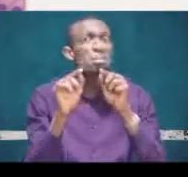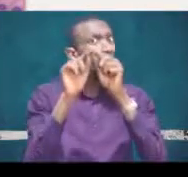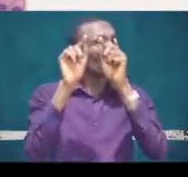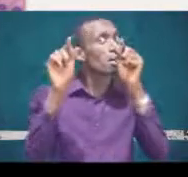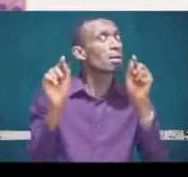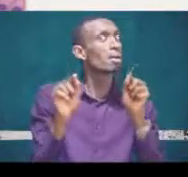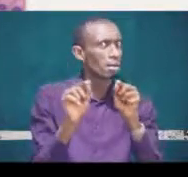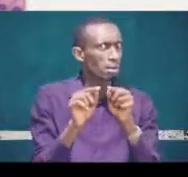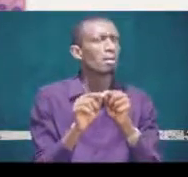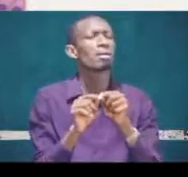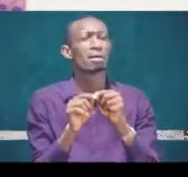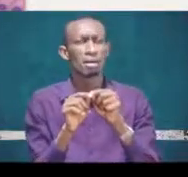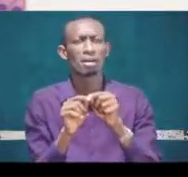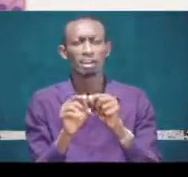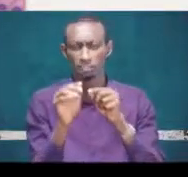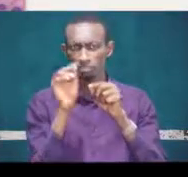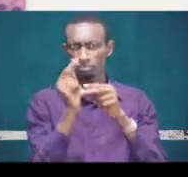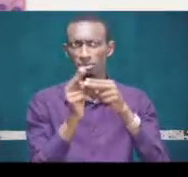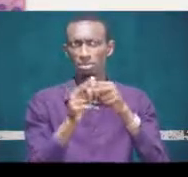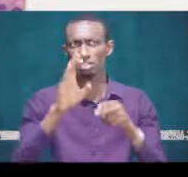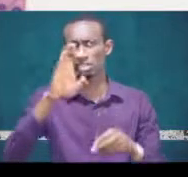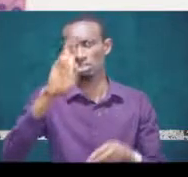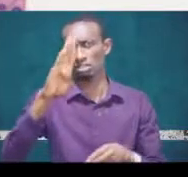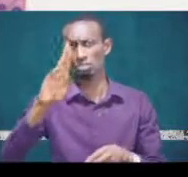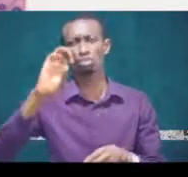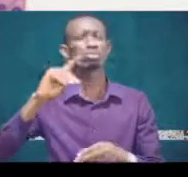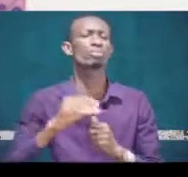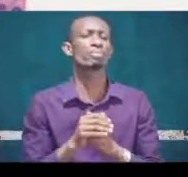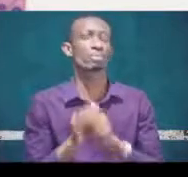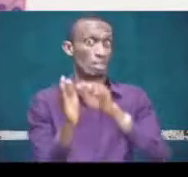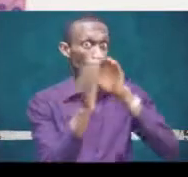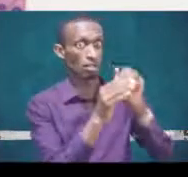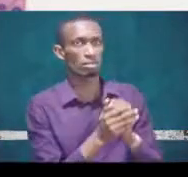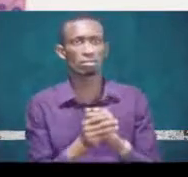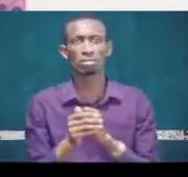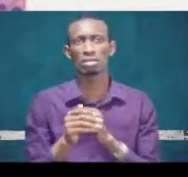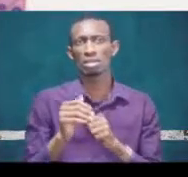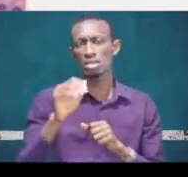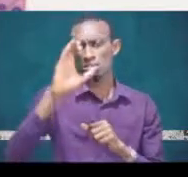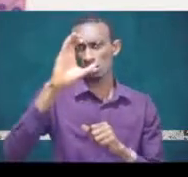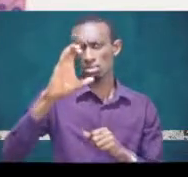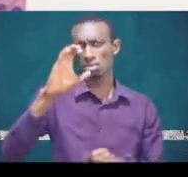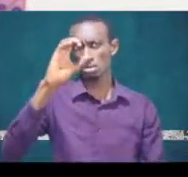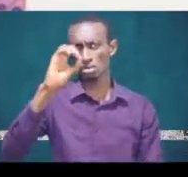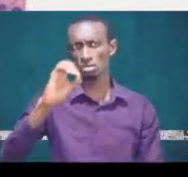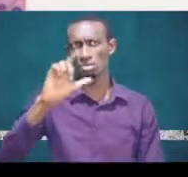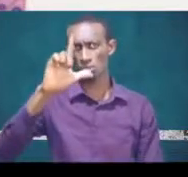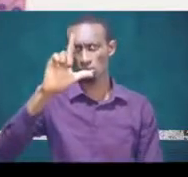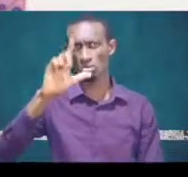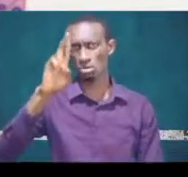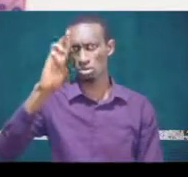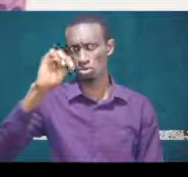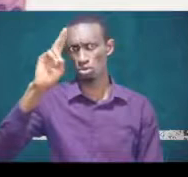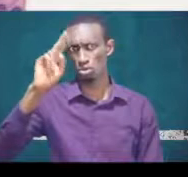columnar, columnar means elongated. That means there is Simple means single layer. You can see